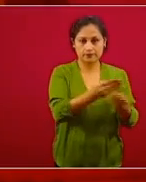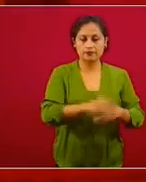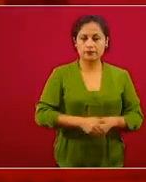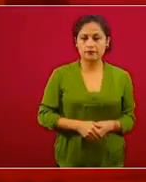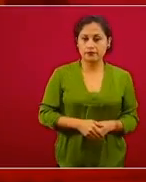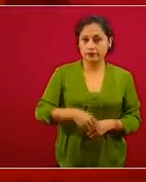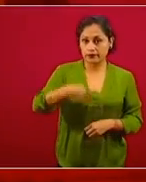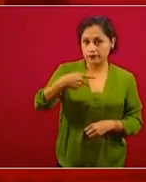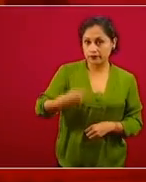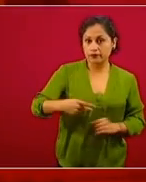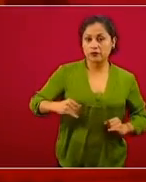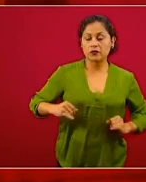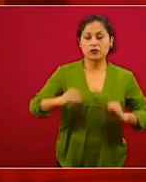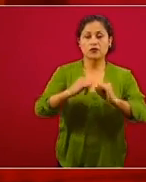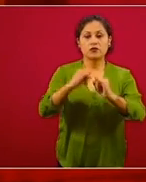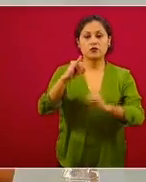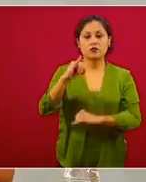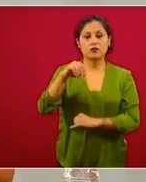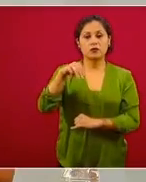these users may have.